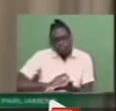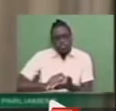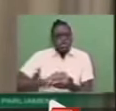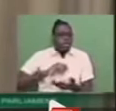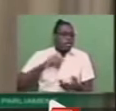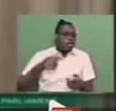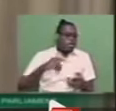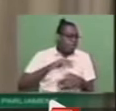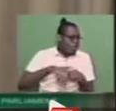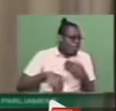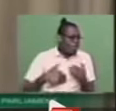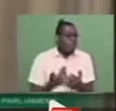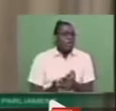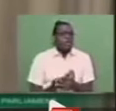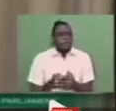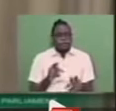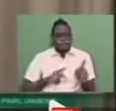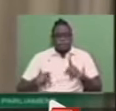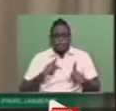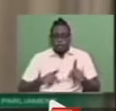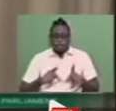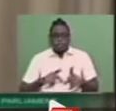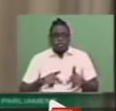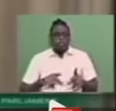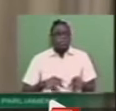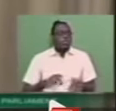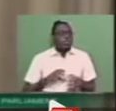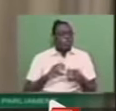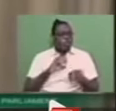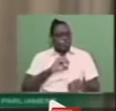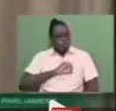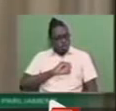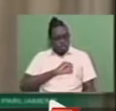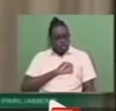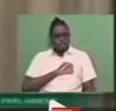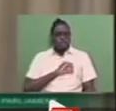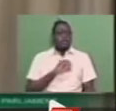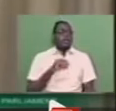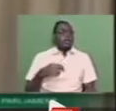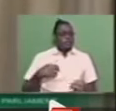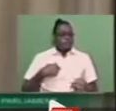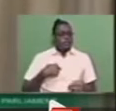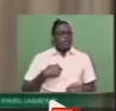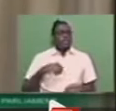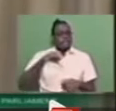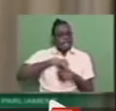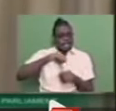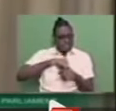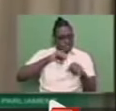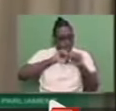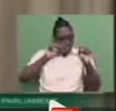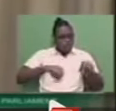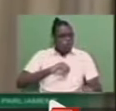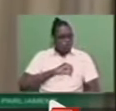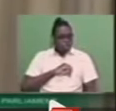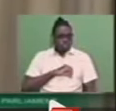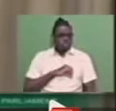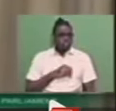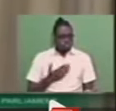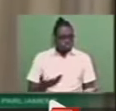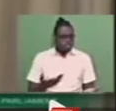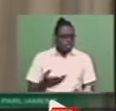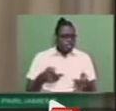business model plan of the management and rental operations of gas stations and the networks, and